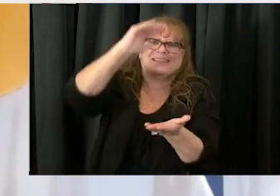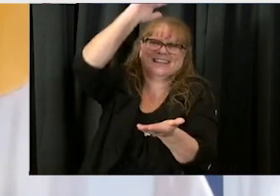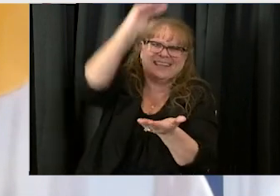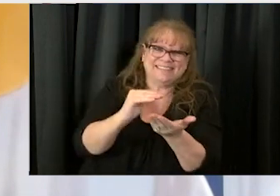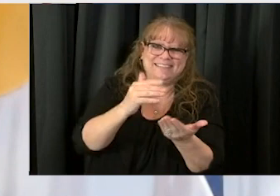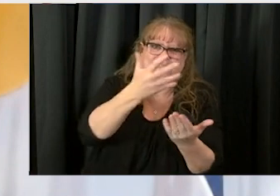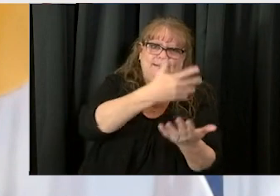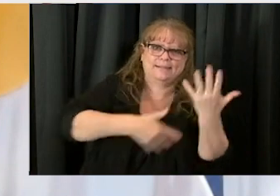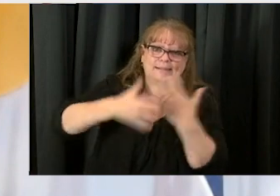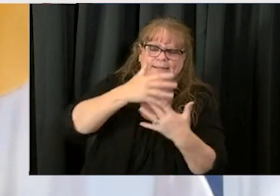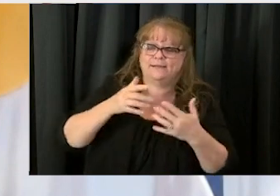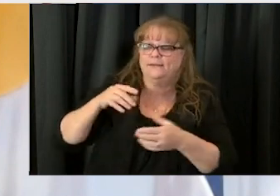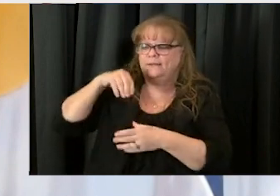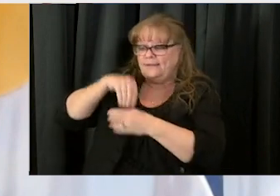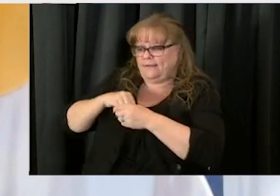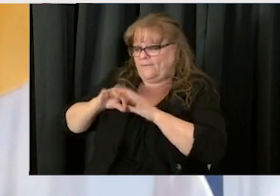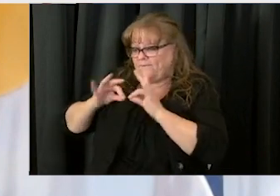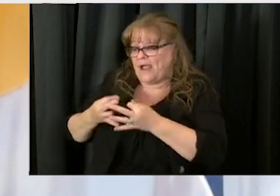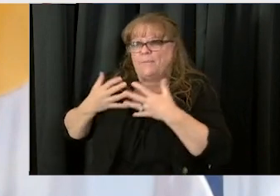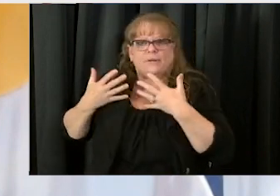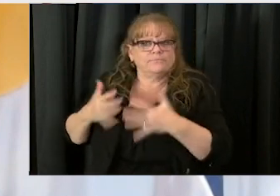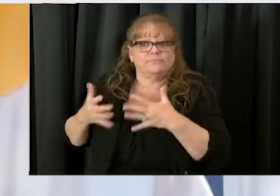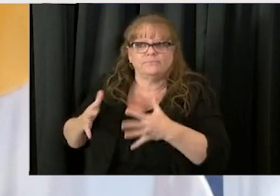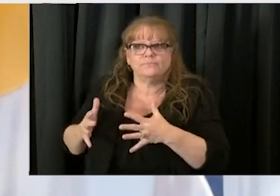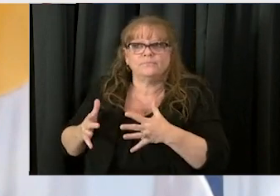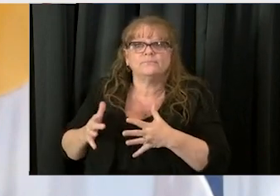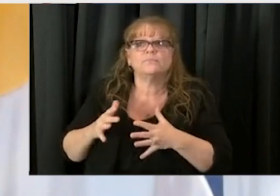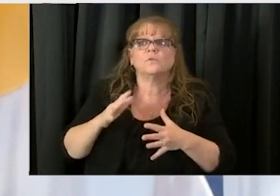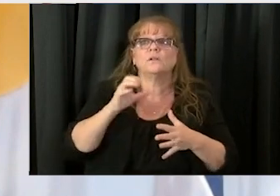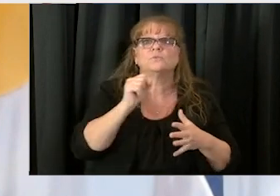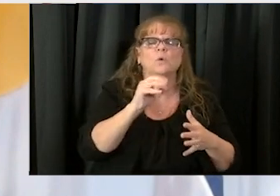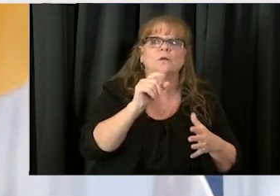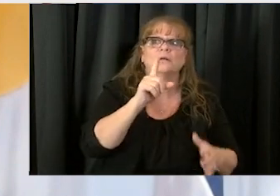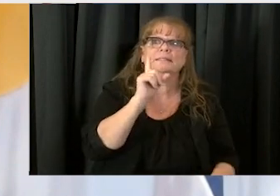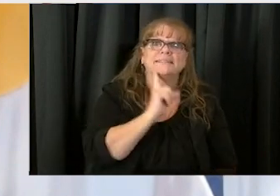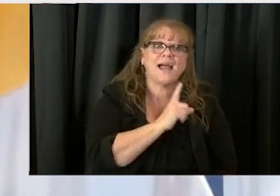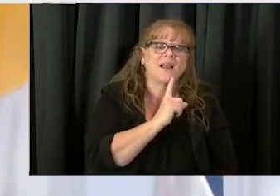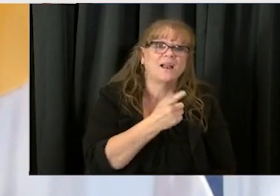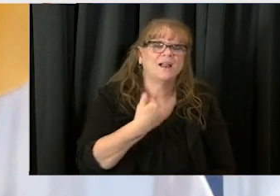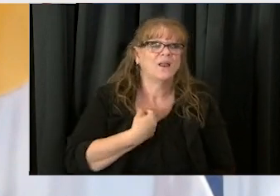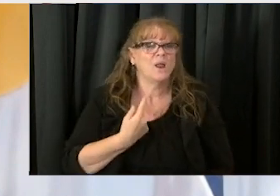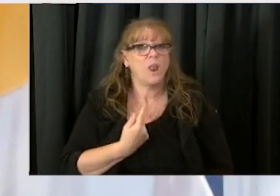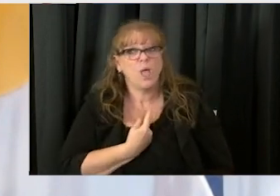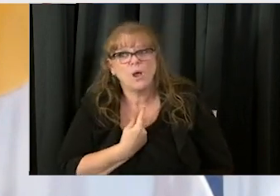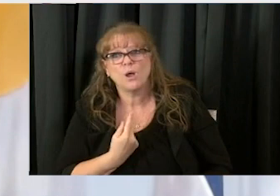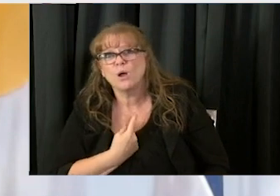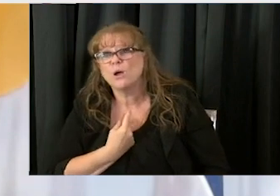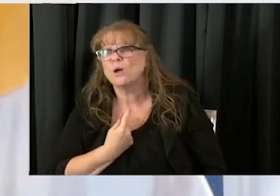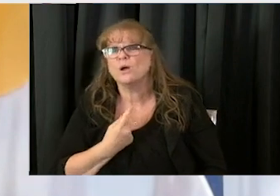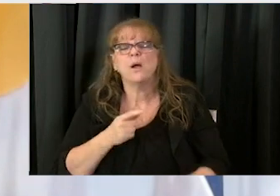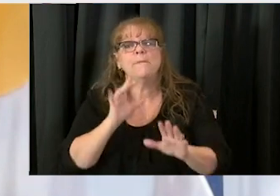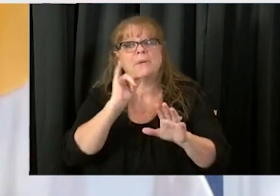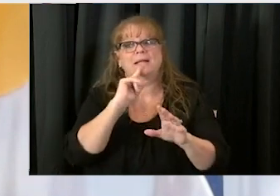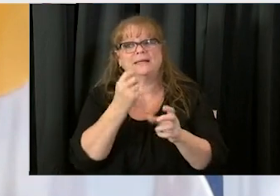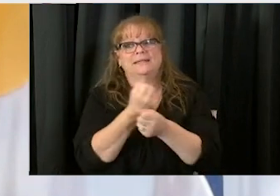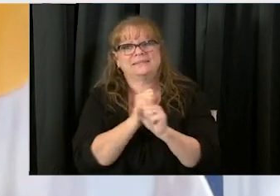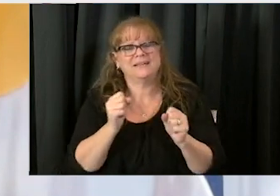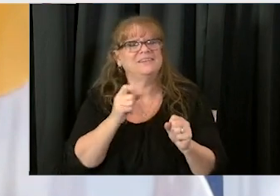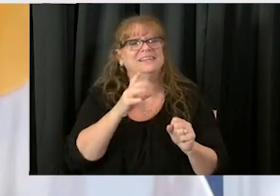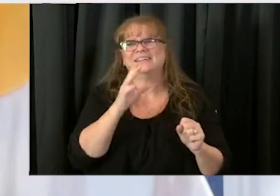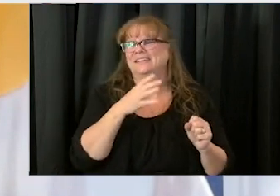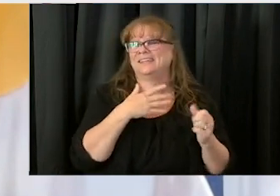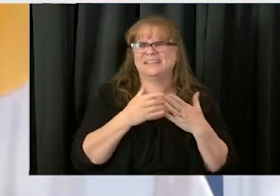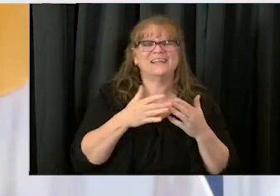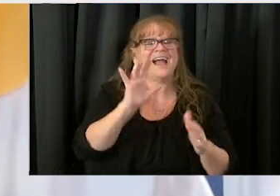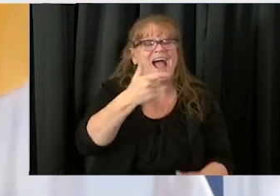if safest thing to do is not to socialize. I get that people have social needs, we're social animals, but maybe it's one-on-one with a date or with a